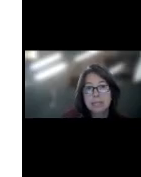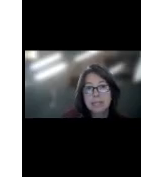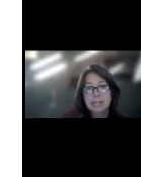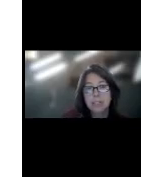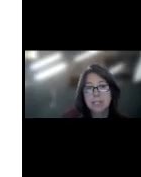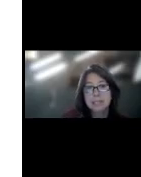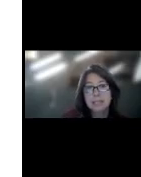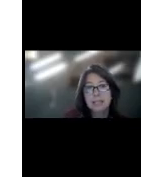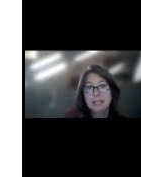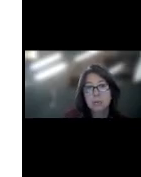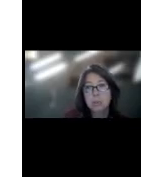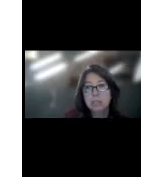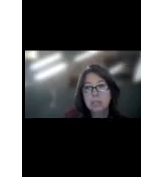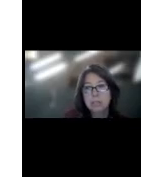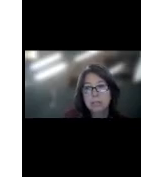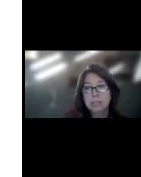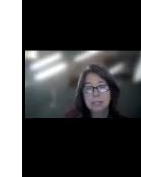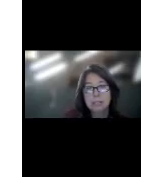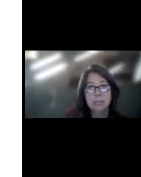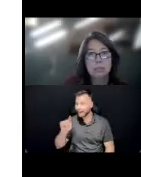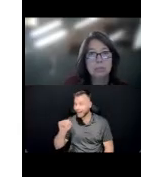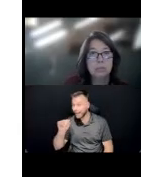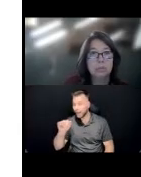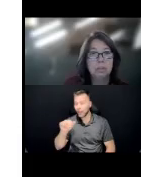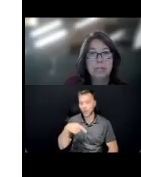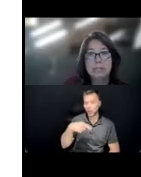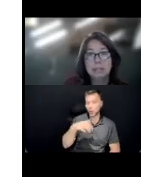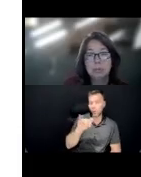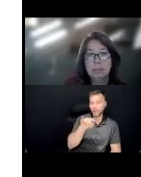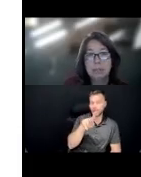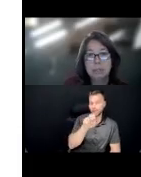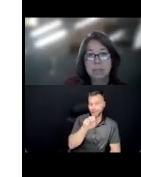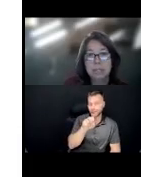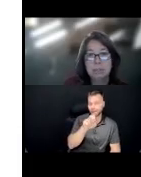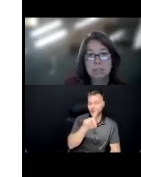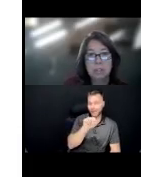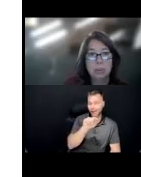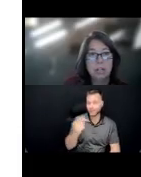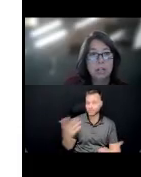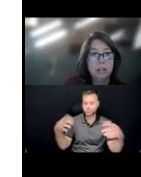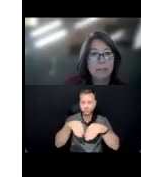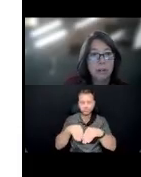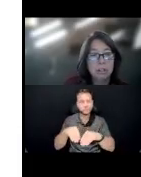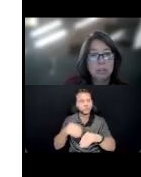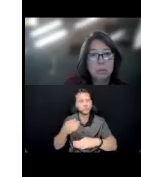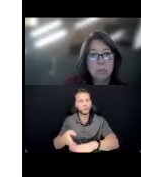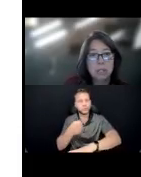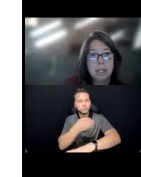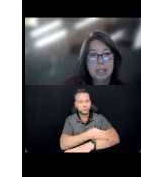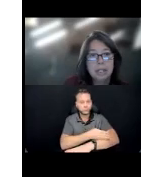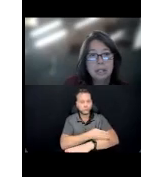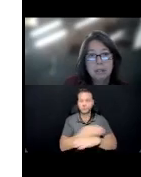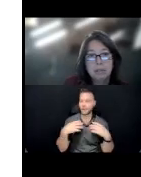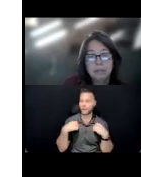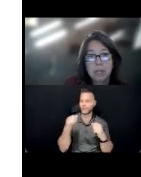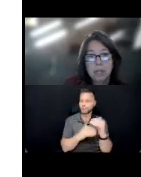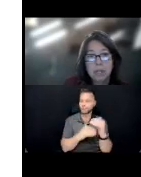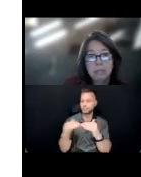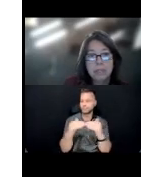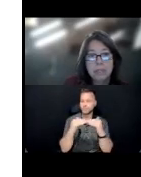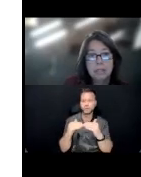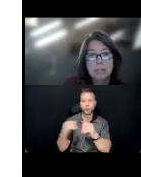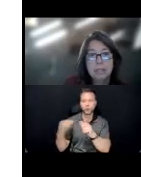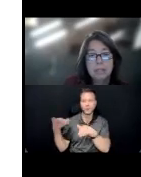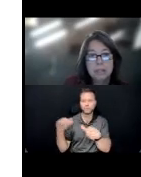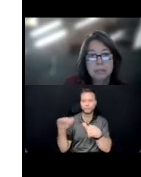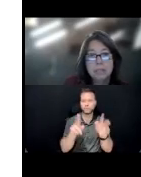combining CHES data and qualitative data to advance equity for immigrants. So first, we're going to hear